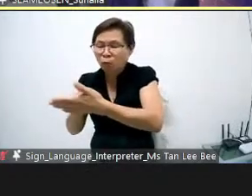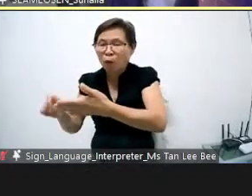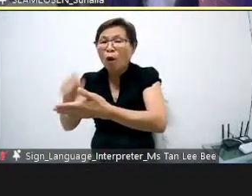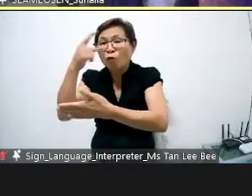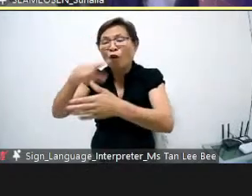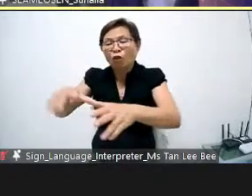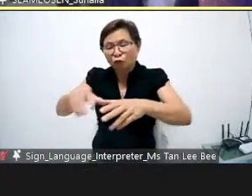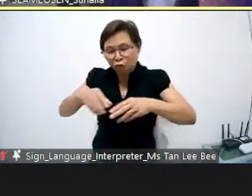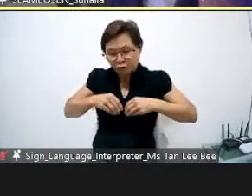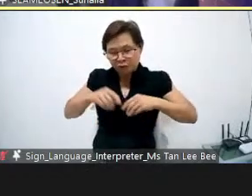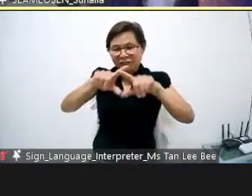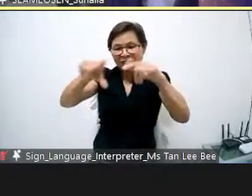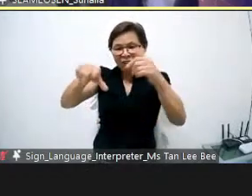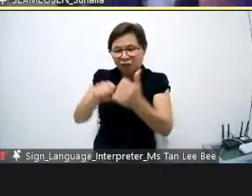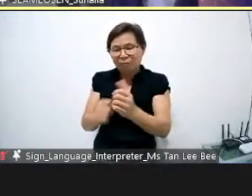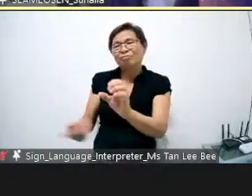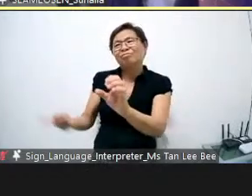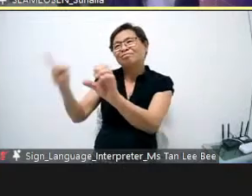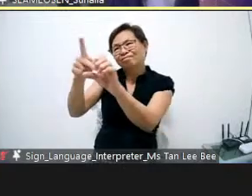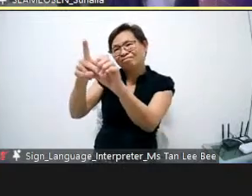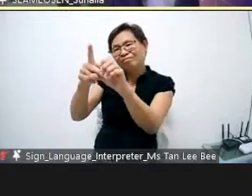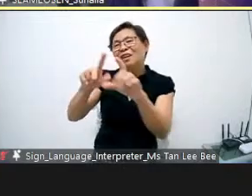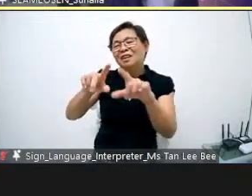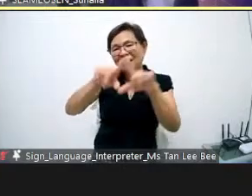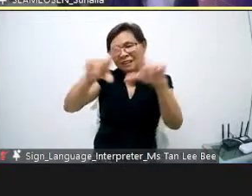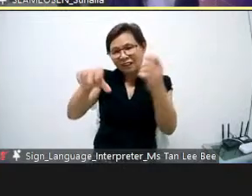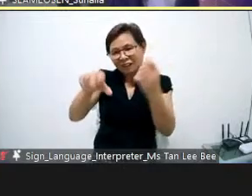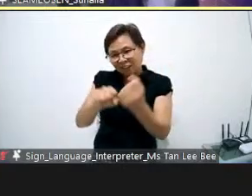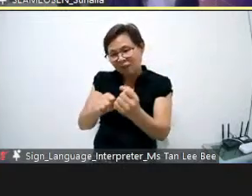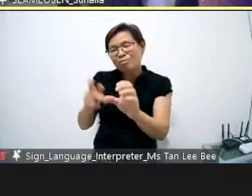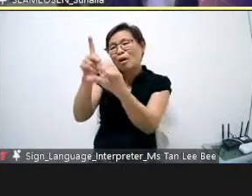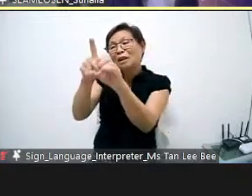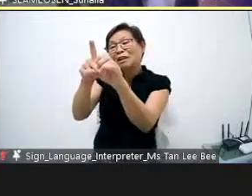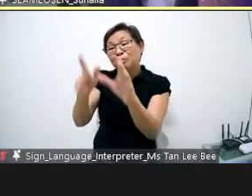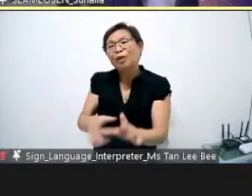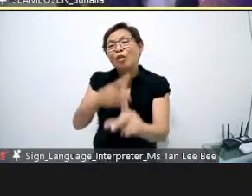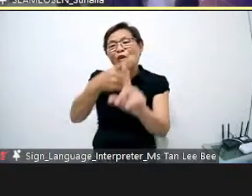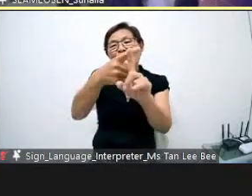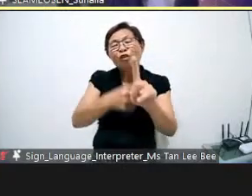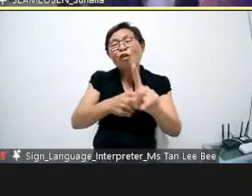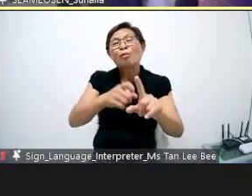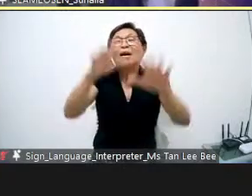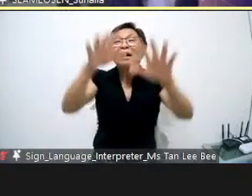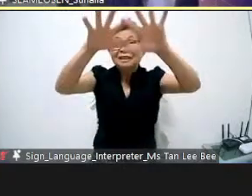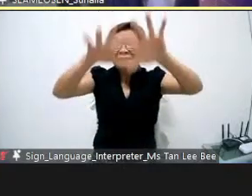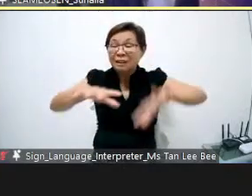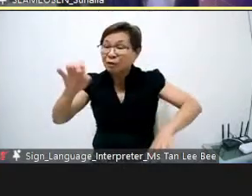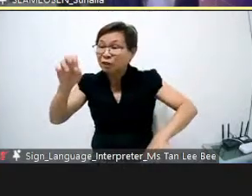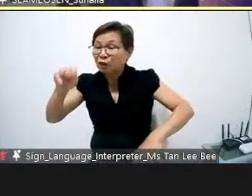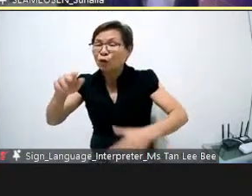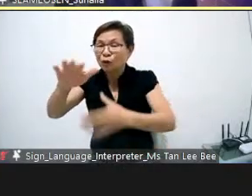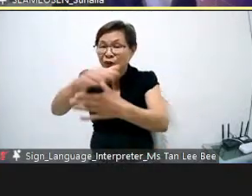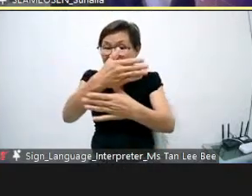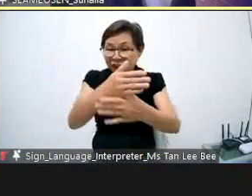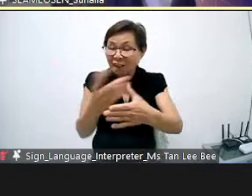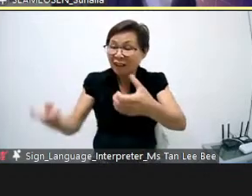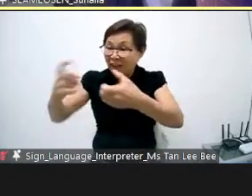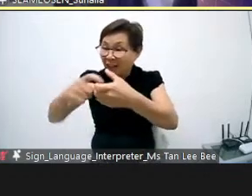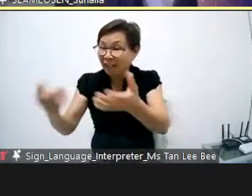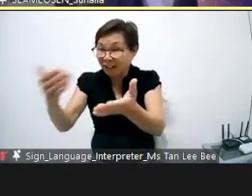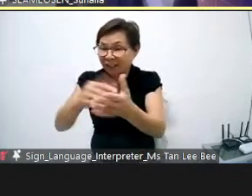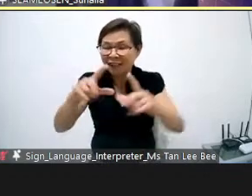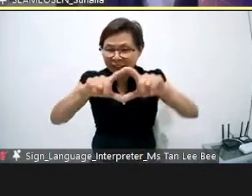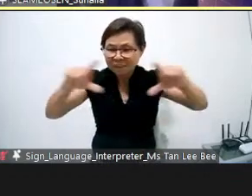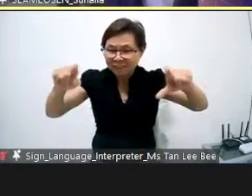receive your certificate of participation from SEAMEO SEN. Okay, we shall share the link again in the chat box,